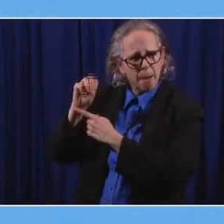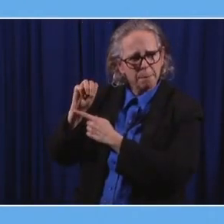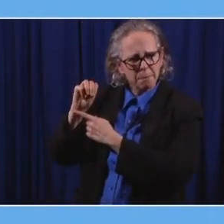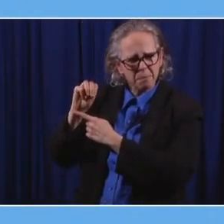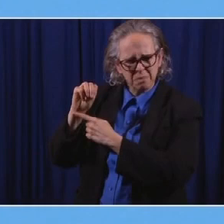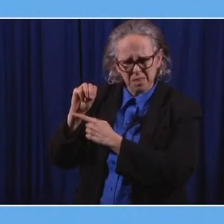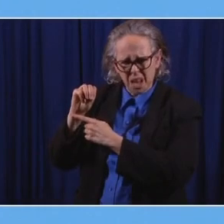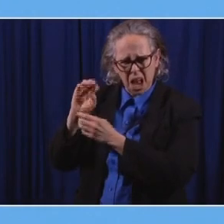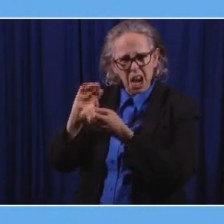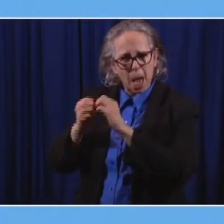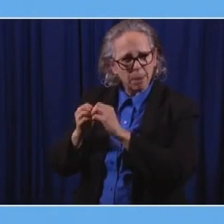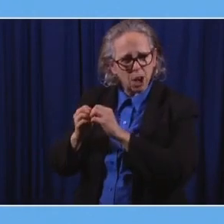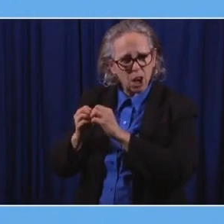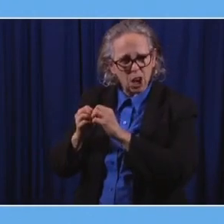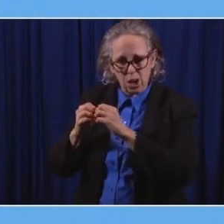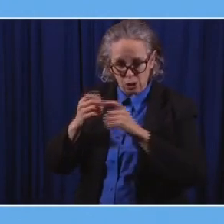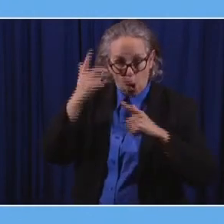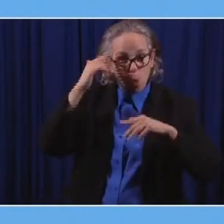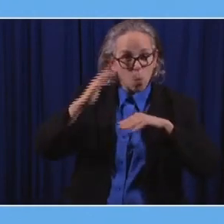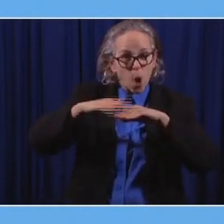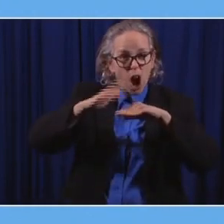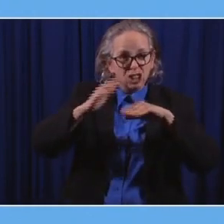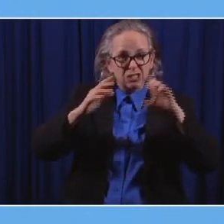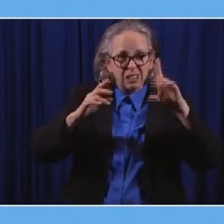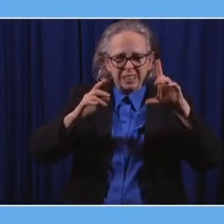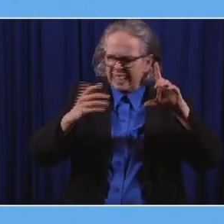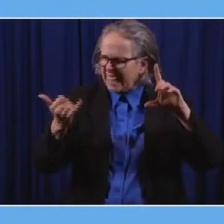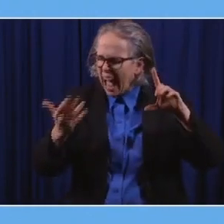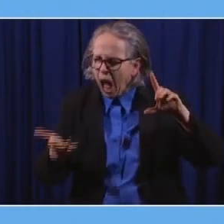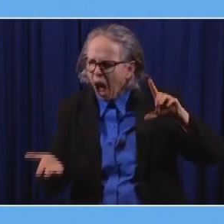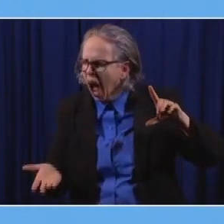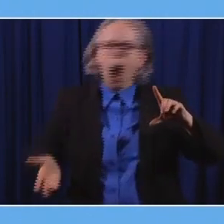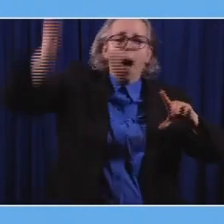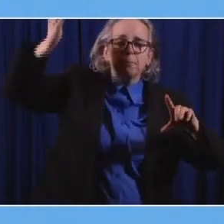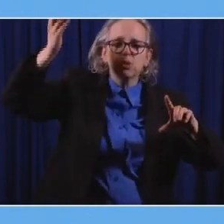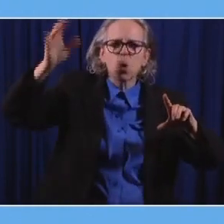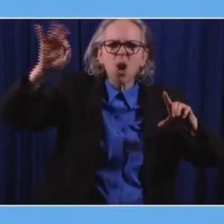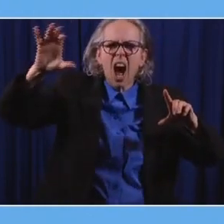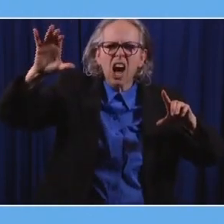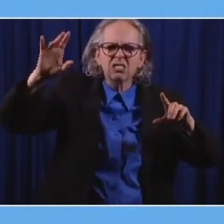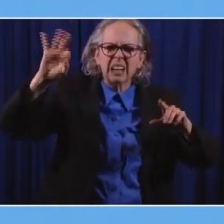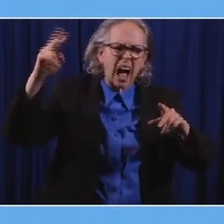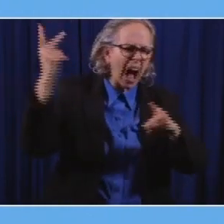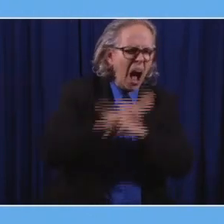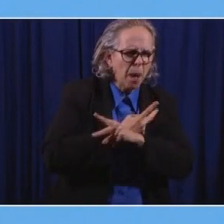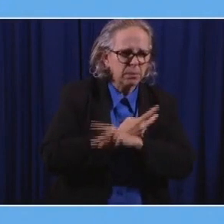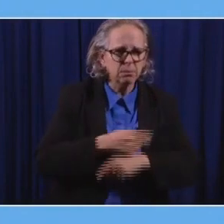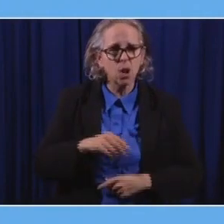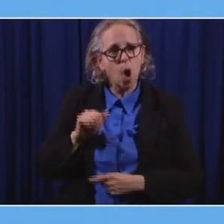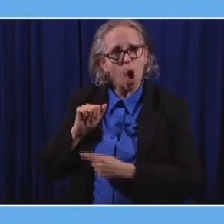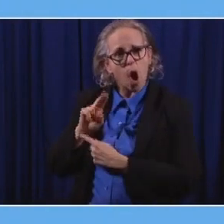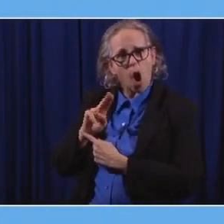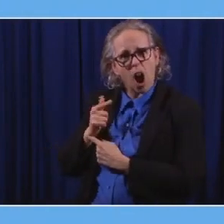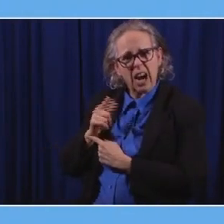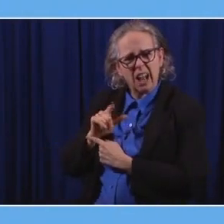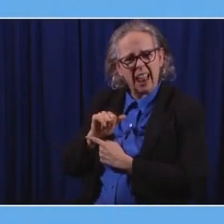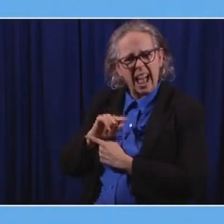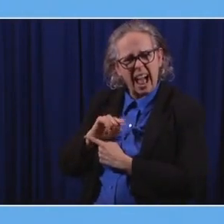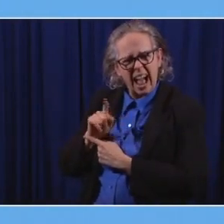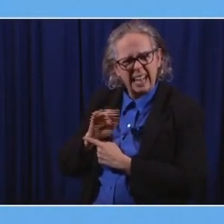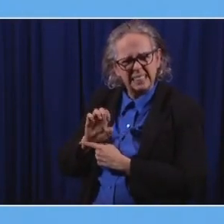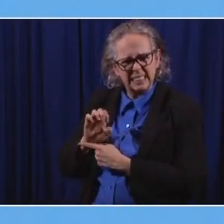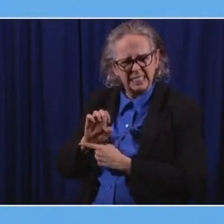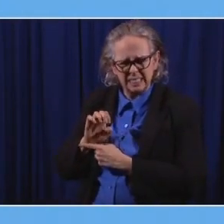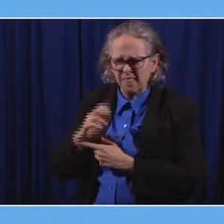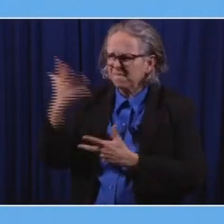high incident level. Auglaize is about 5 times. Holmes about 5 times, and you just all the way down, as you can